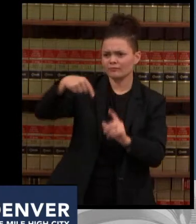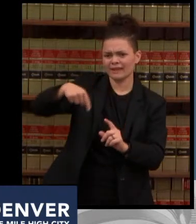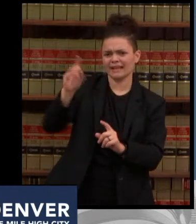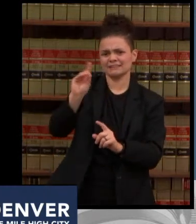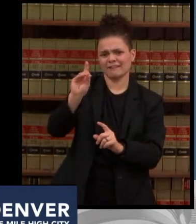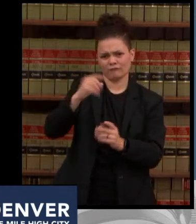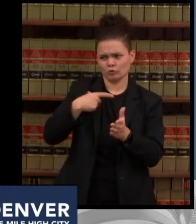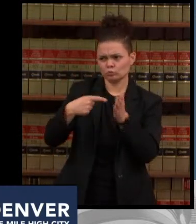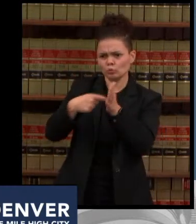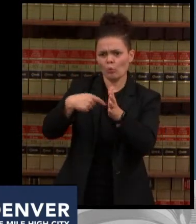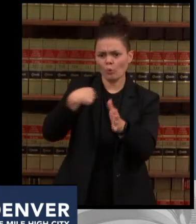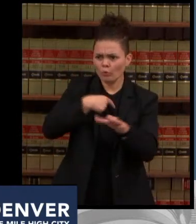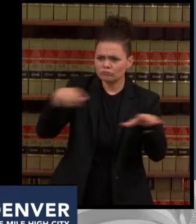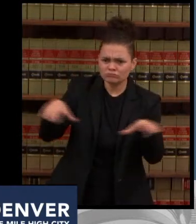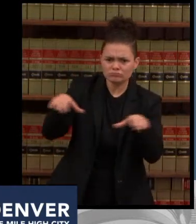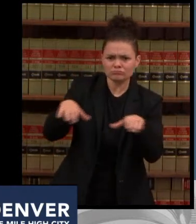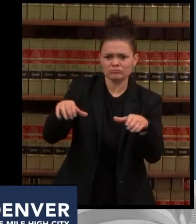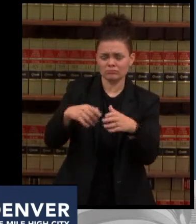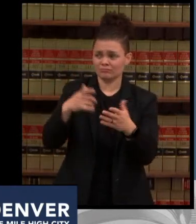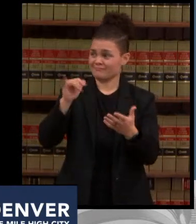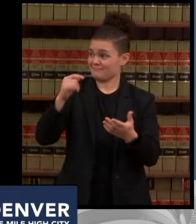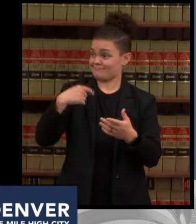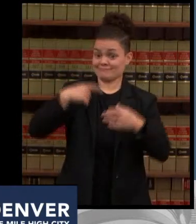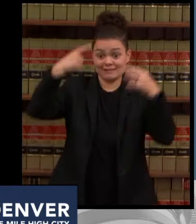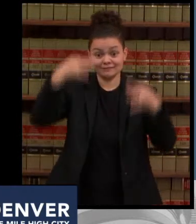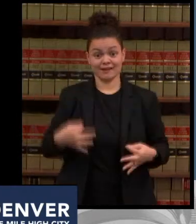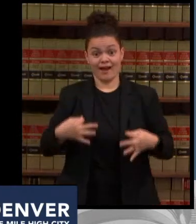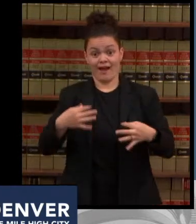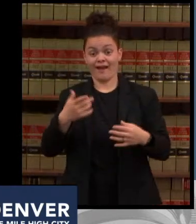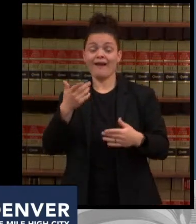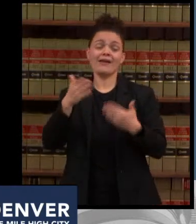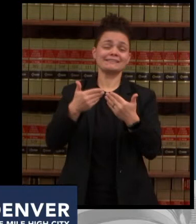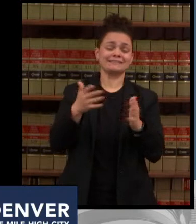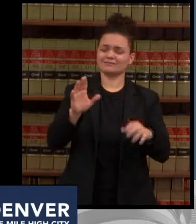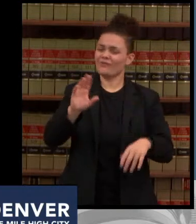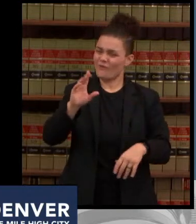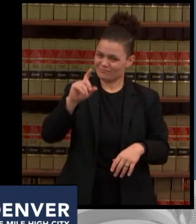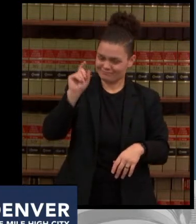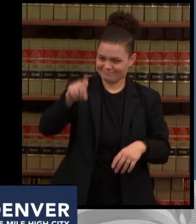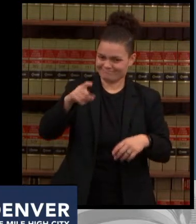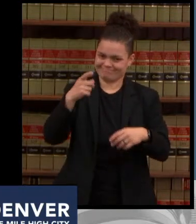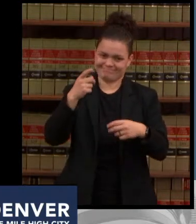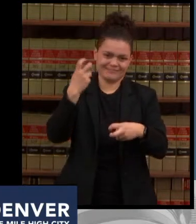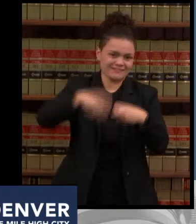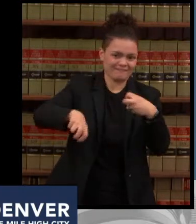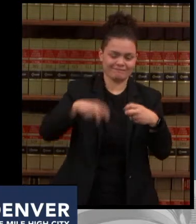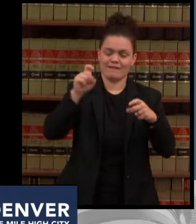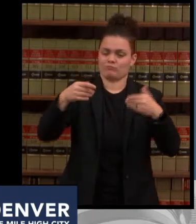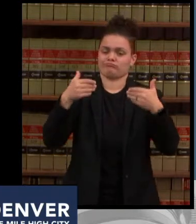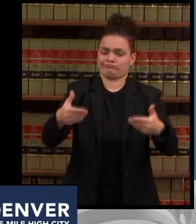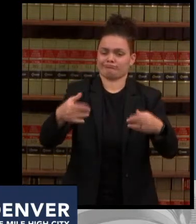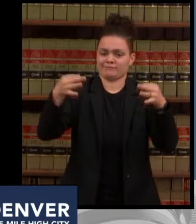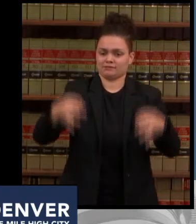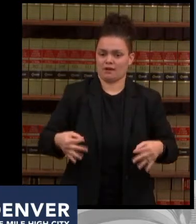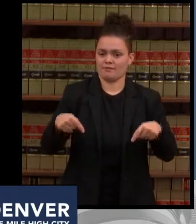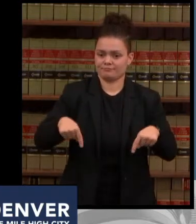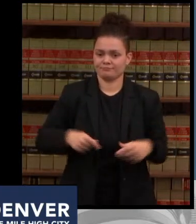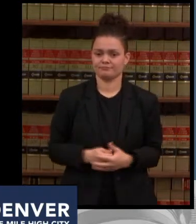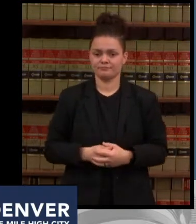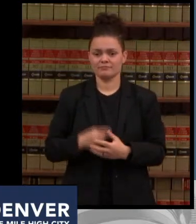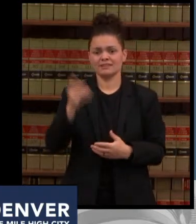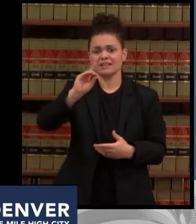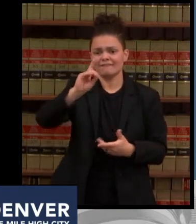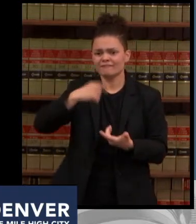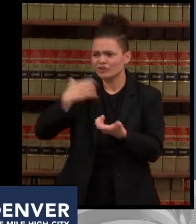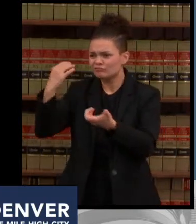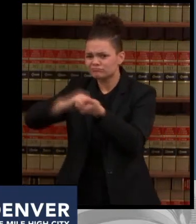but we need to make them. And the Metro Partnership for Health is standing up to do our part, even though we have many communities throughout